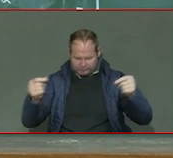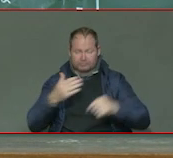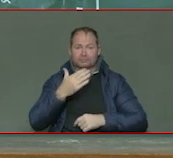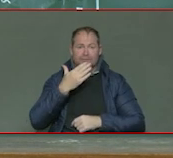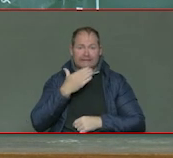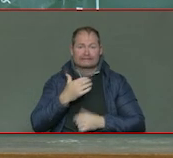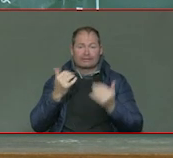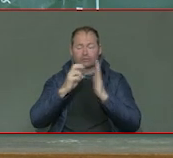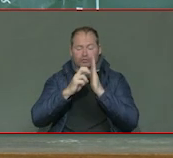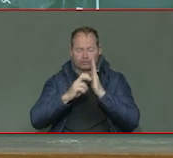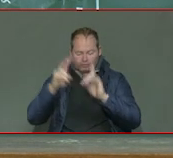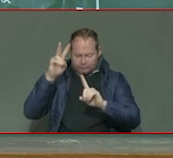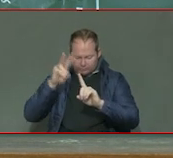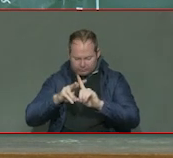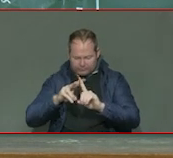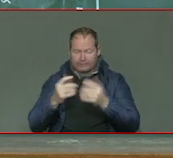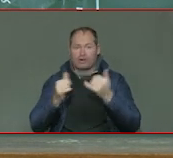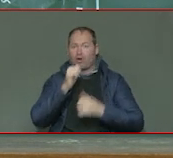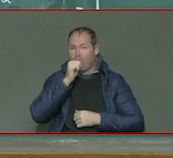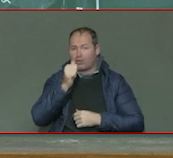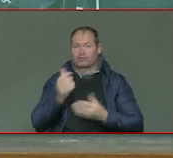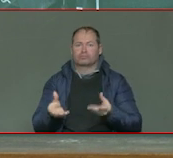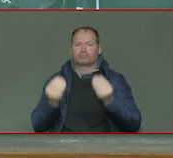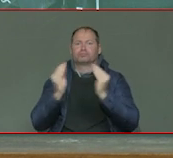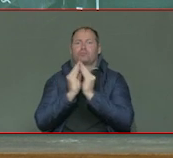answer. Last one.